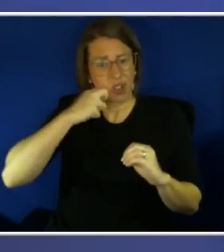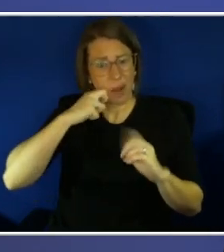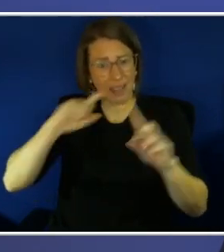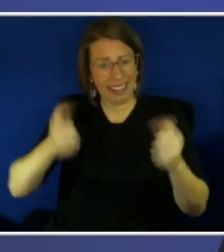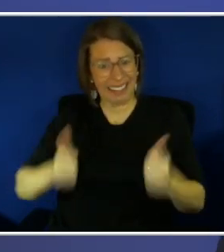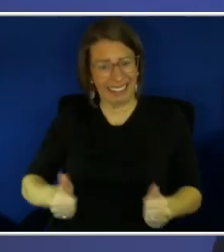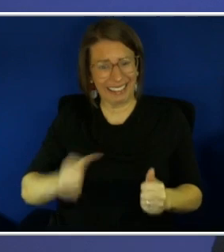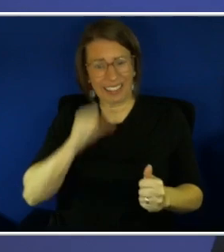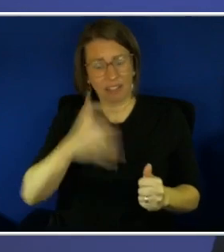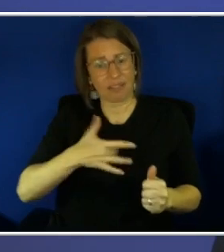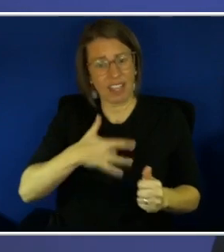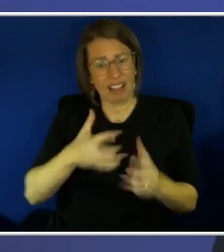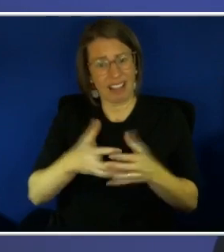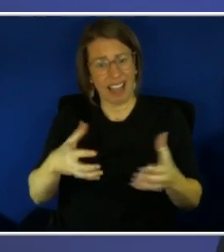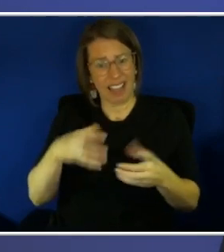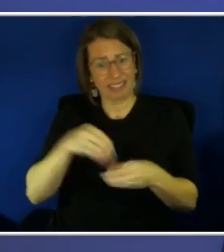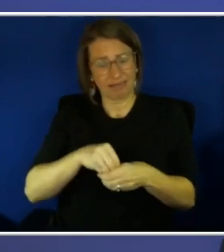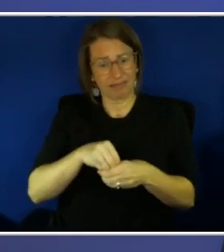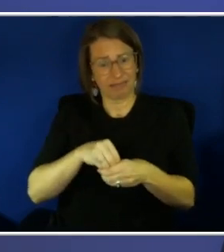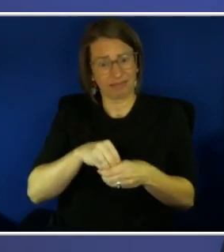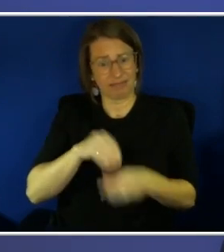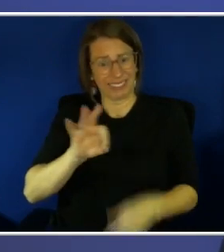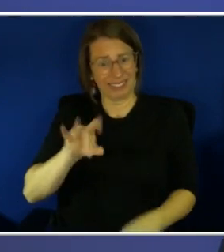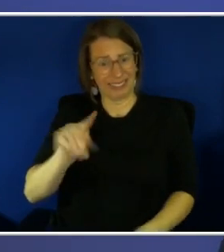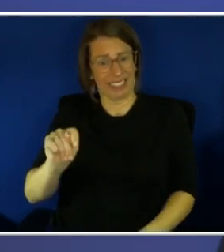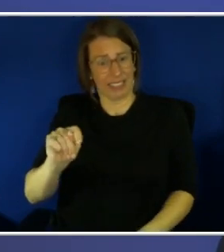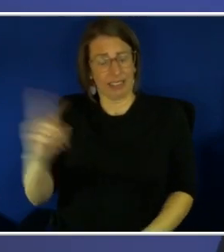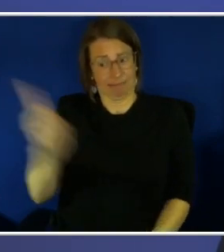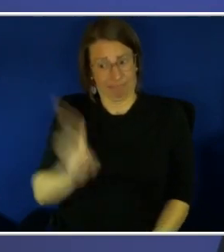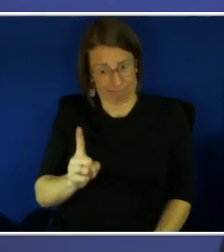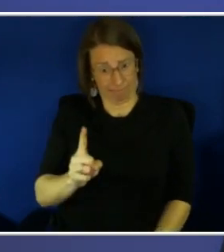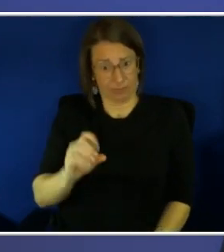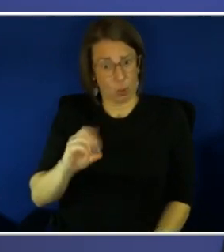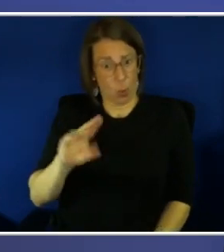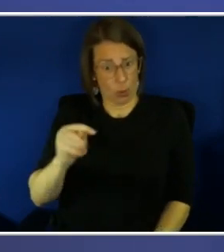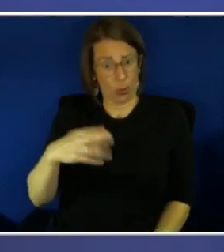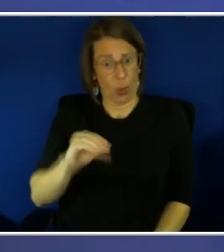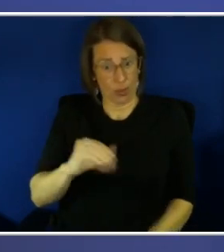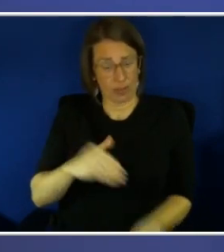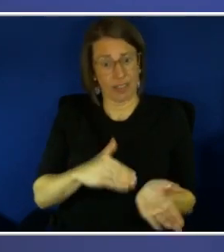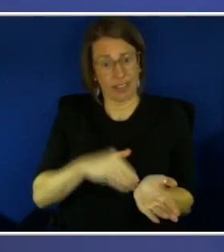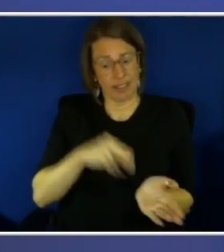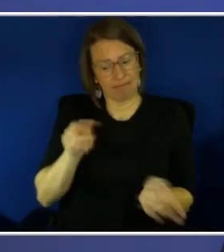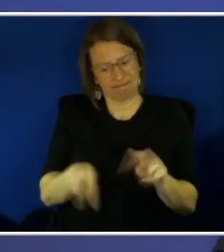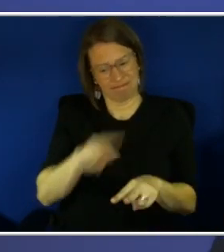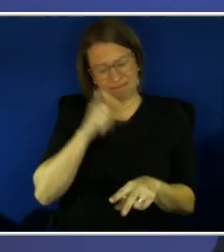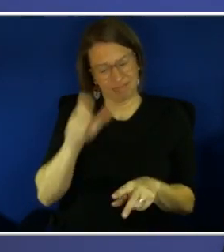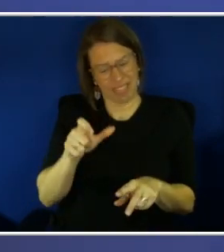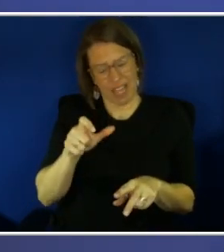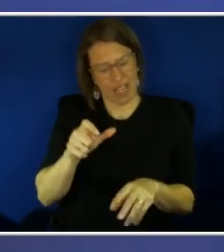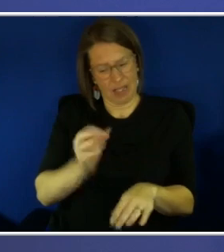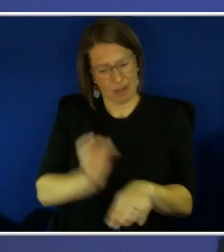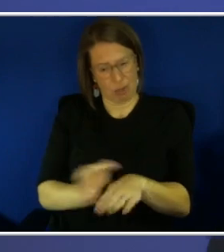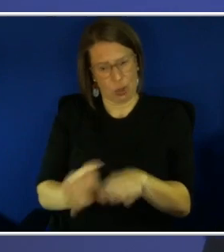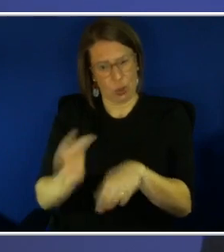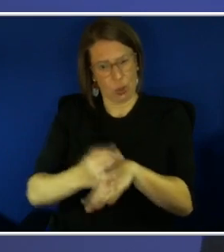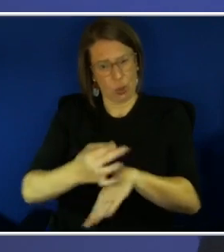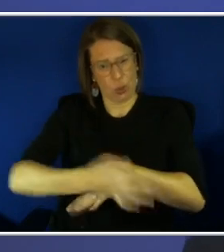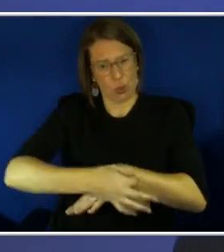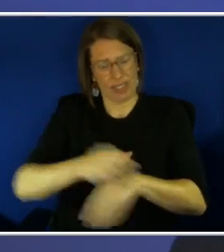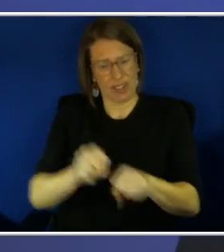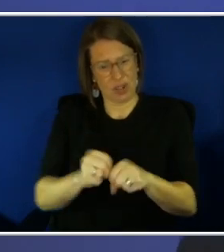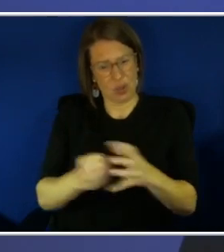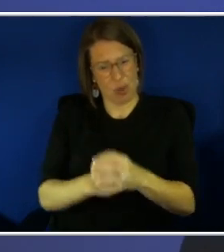lot. And so they came down, the ortho did, and she's like, no, it's not bruised, it's not swelling, it looks